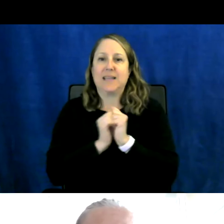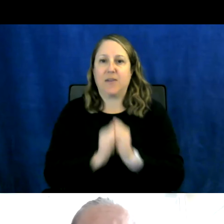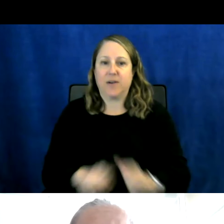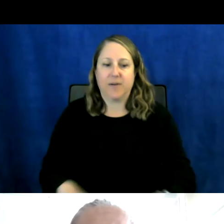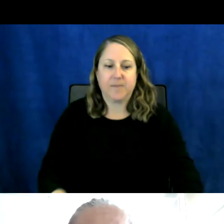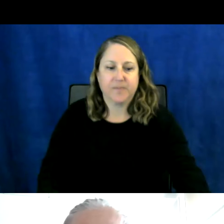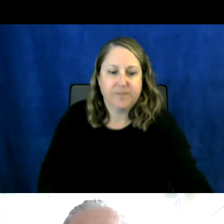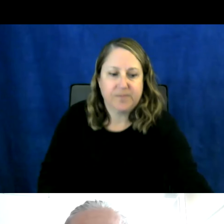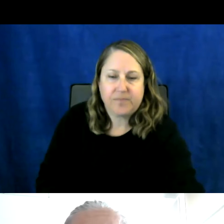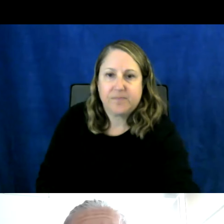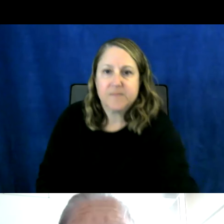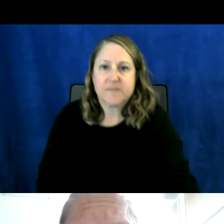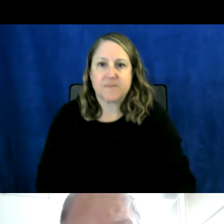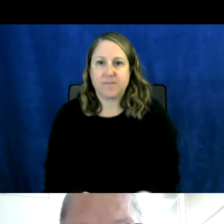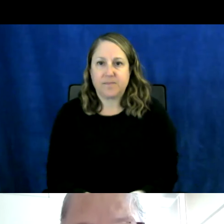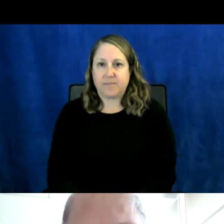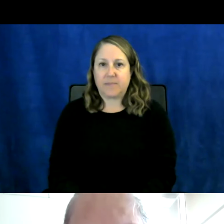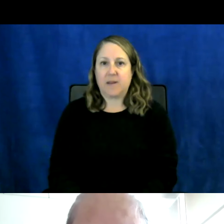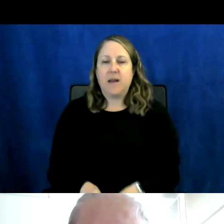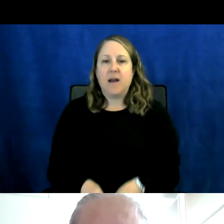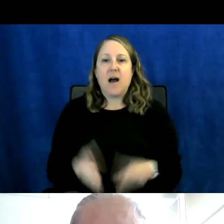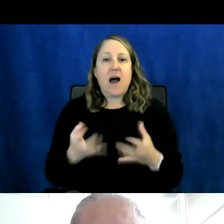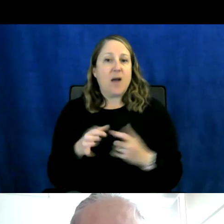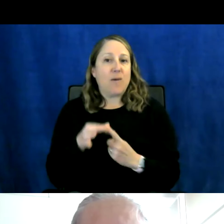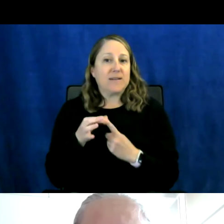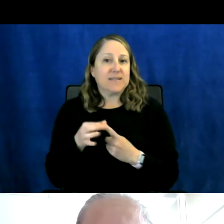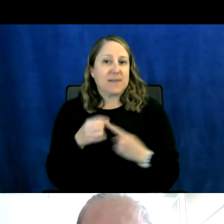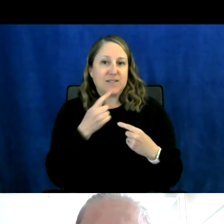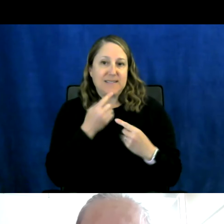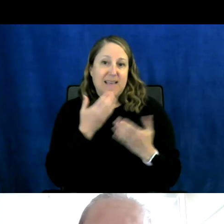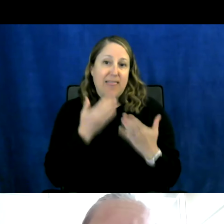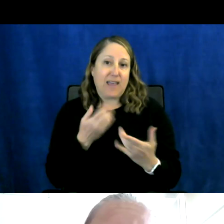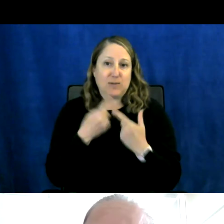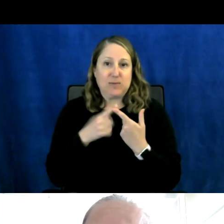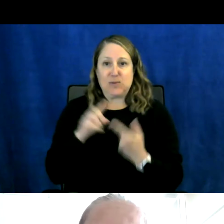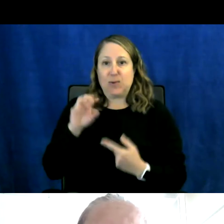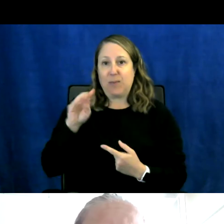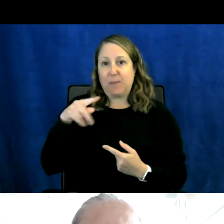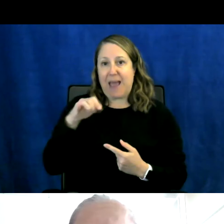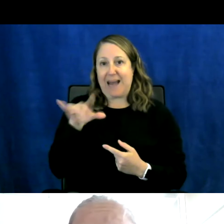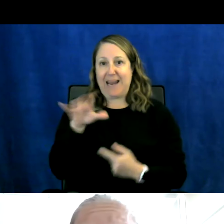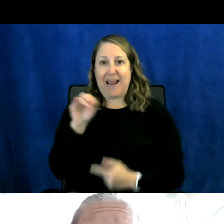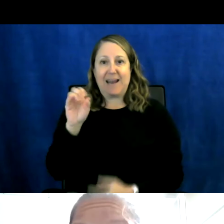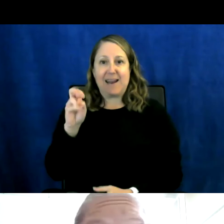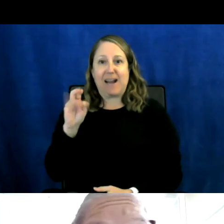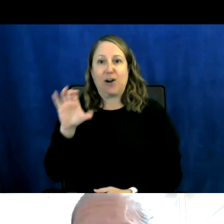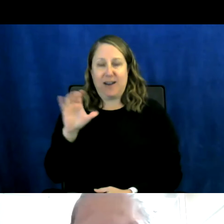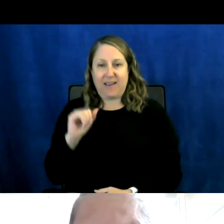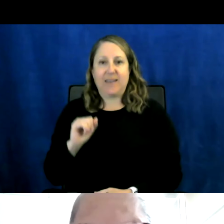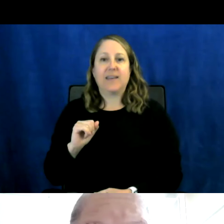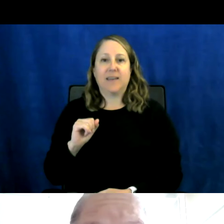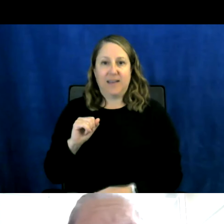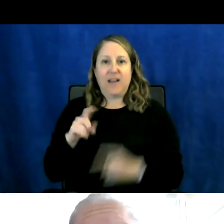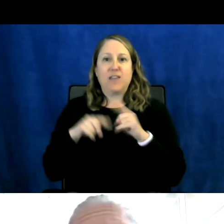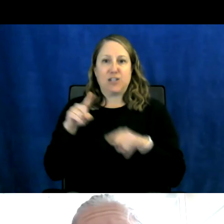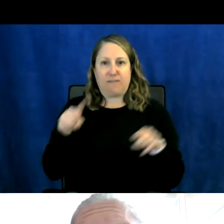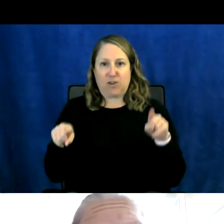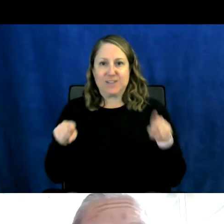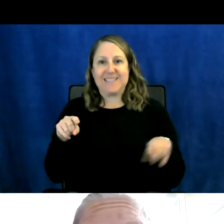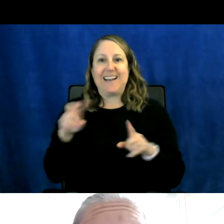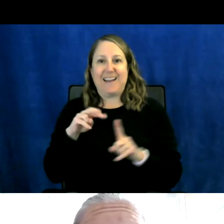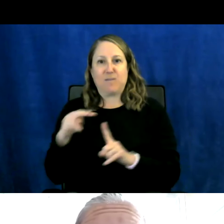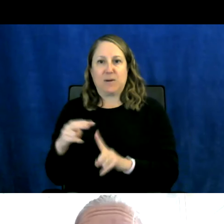committee. And I'd like to give a special shout out to Patty and Eric for your leadership. the diversity of the perspectives at this table is